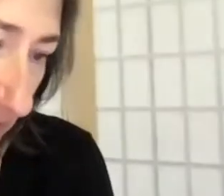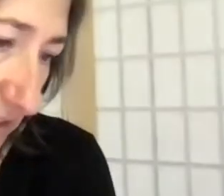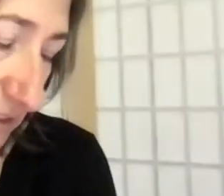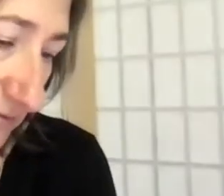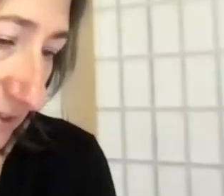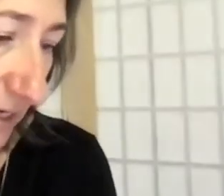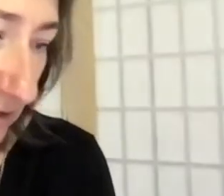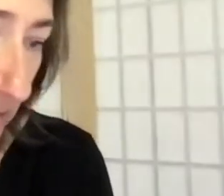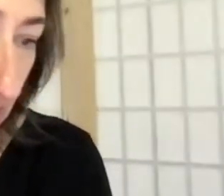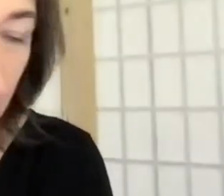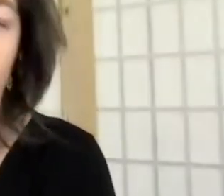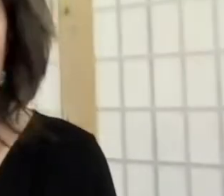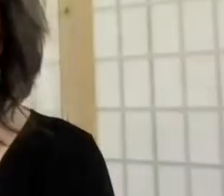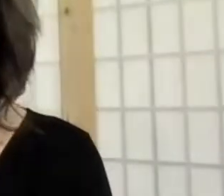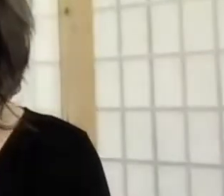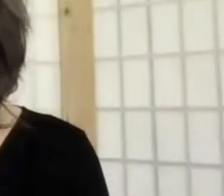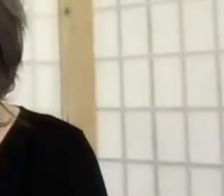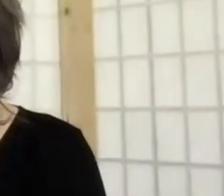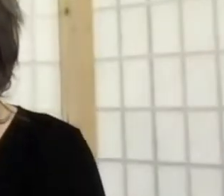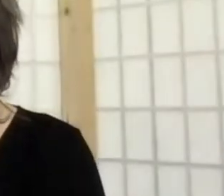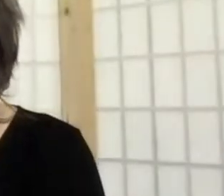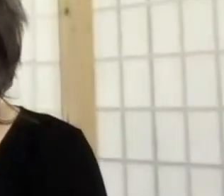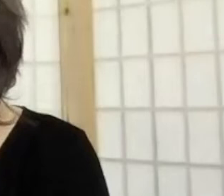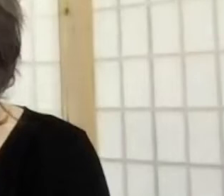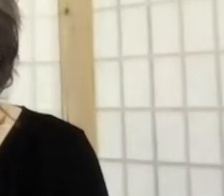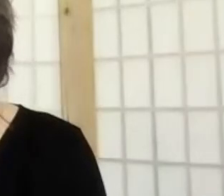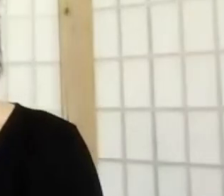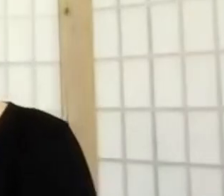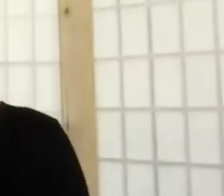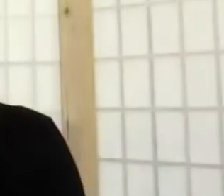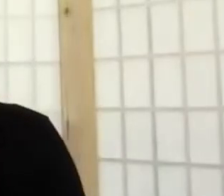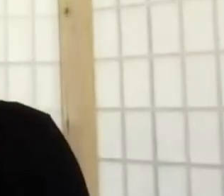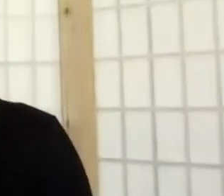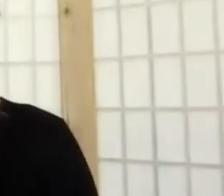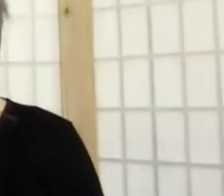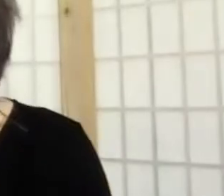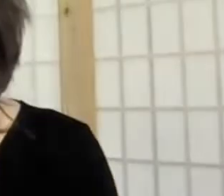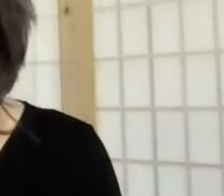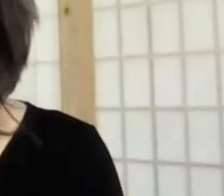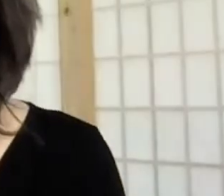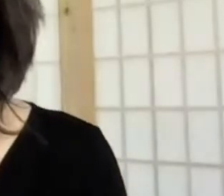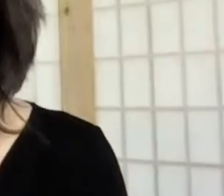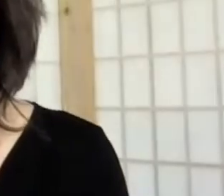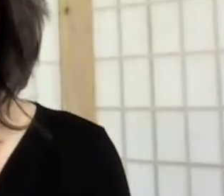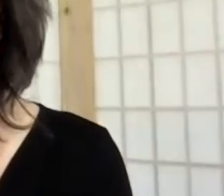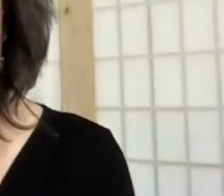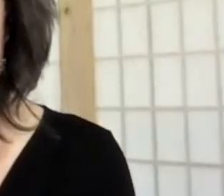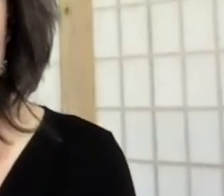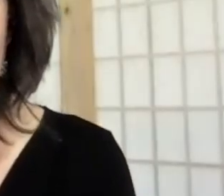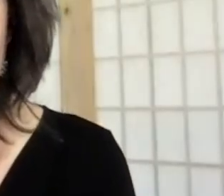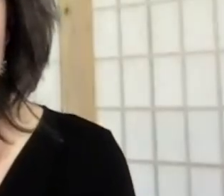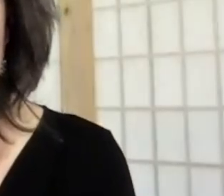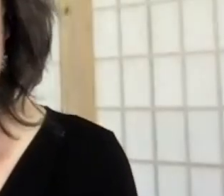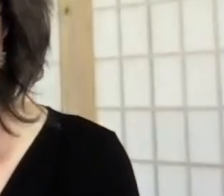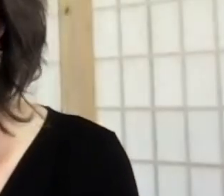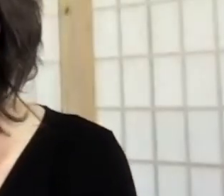reliable, consistent feedback loops in and around our region. What's the story from your room, briefly? So the story